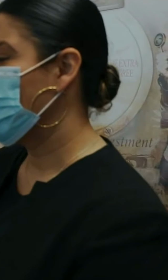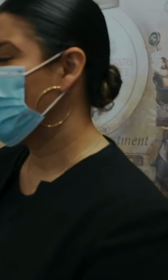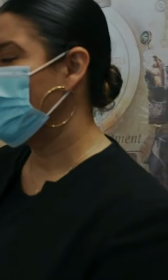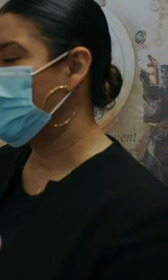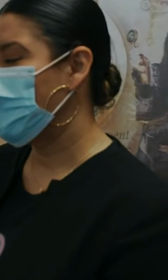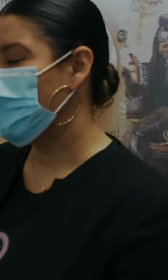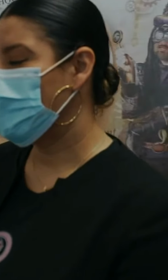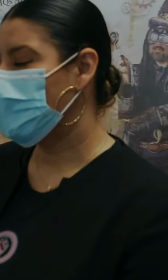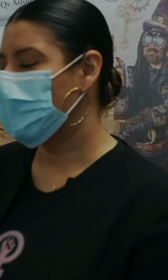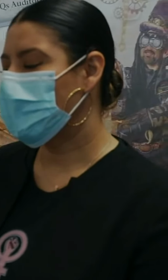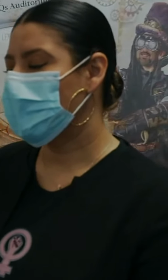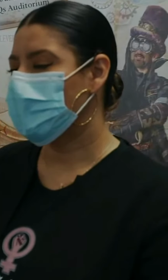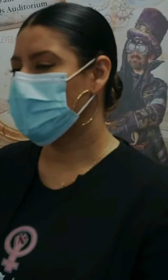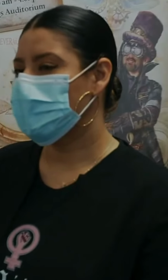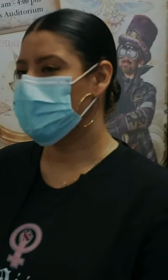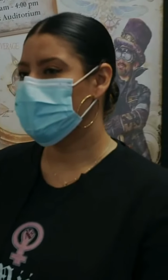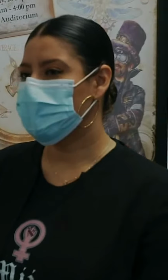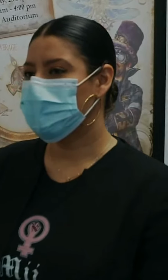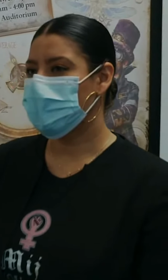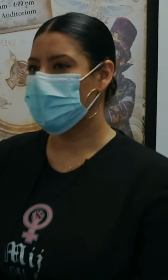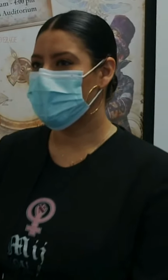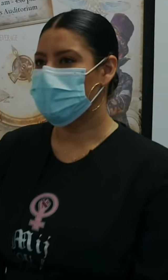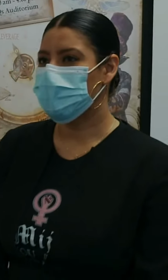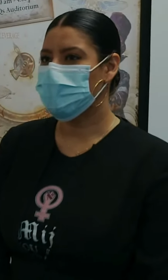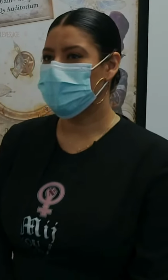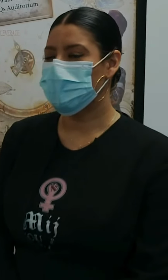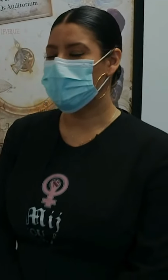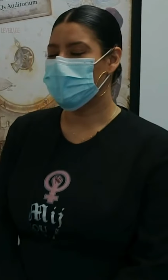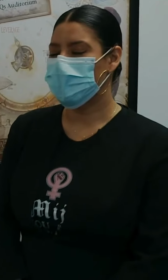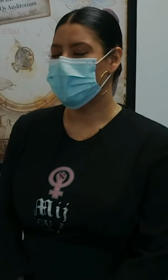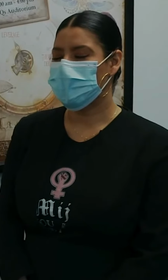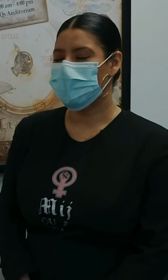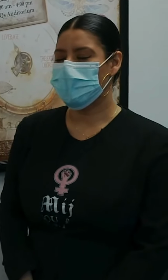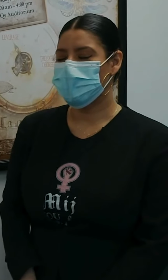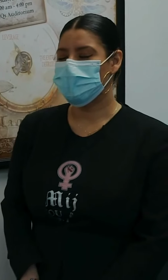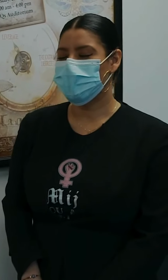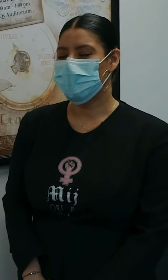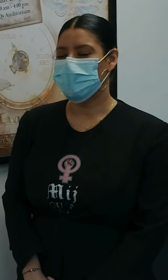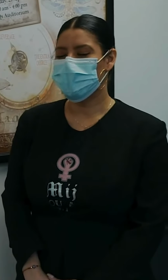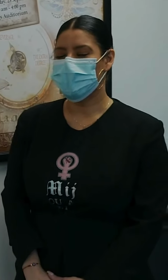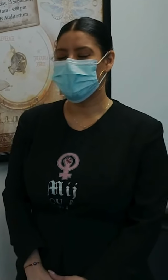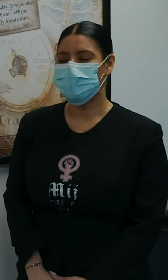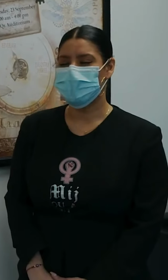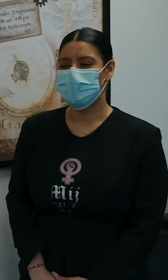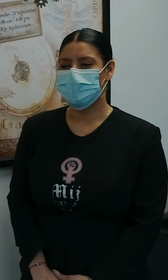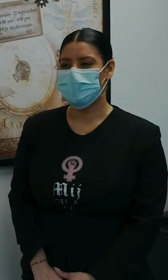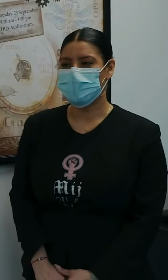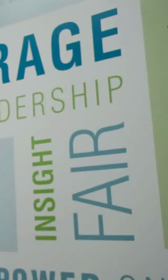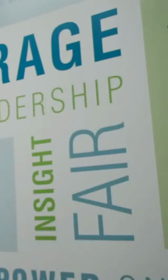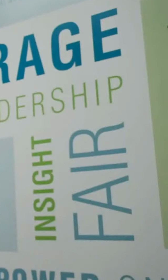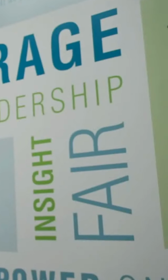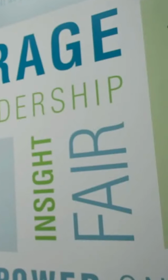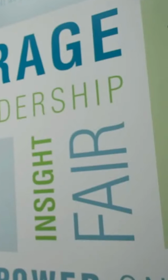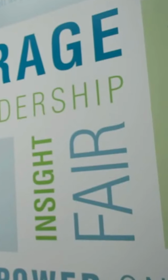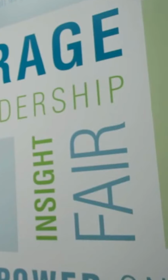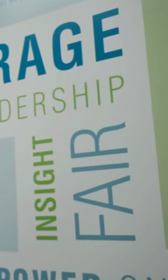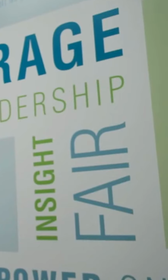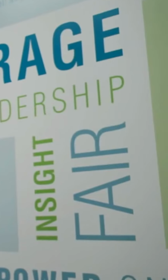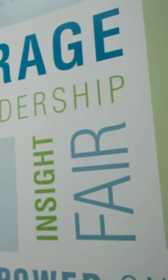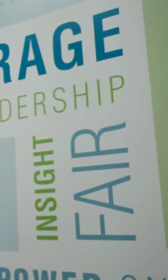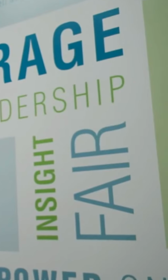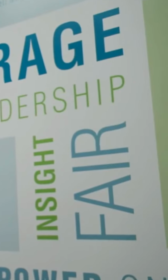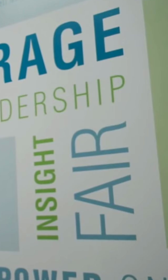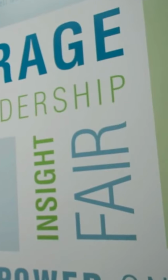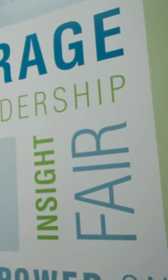I refuse to internalize misguided patriarchal ideas of what a woman can or should be. I am tired